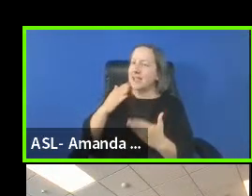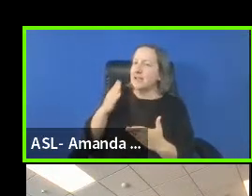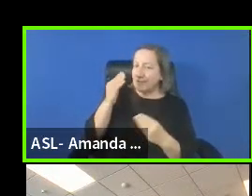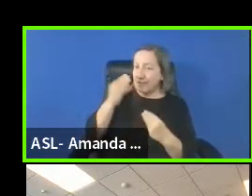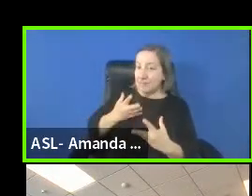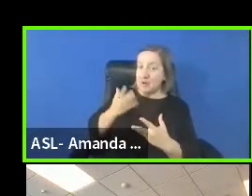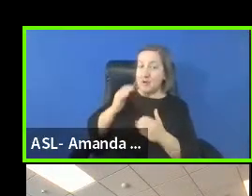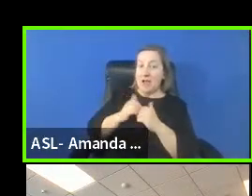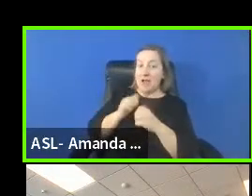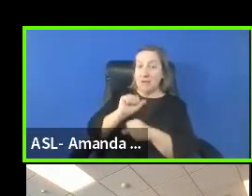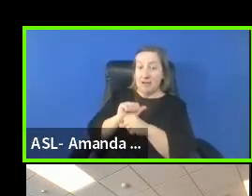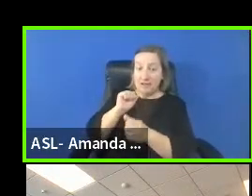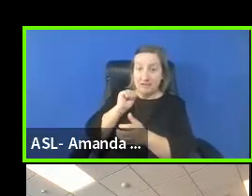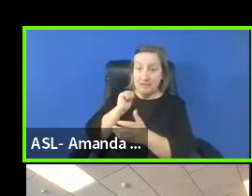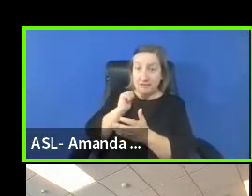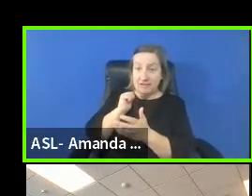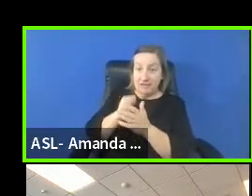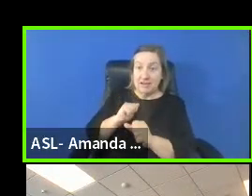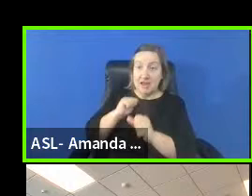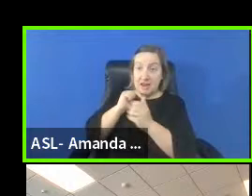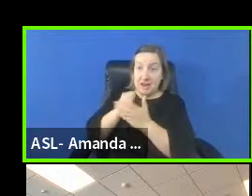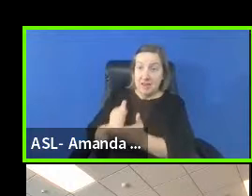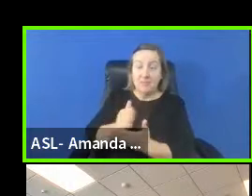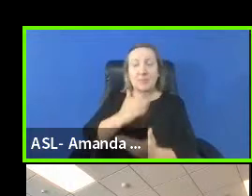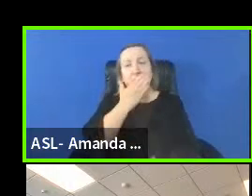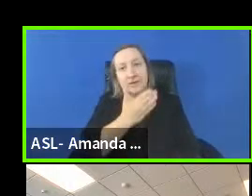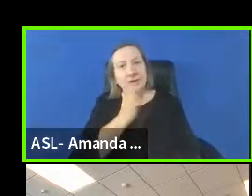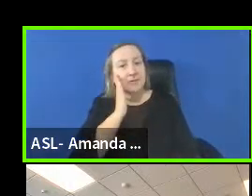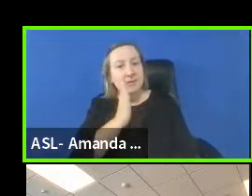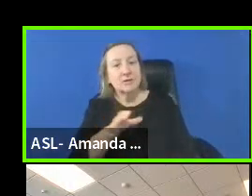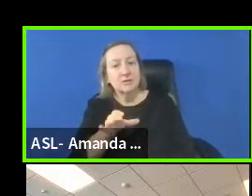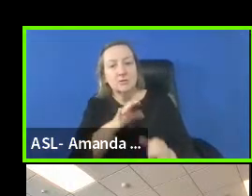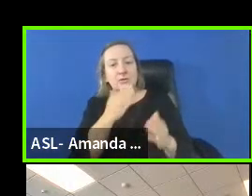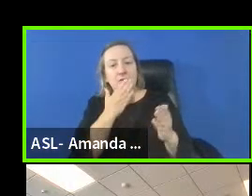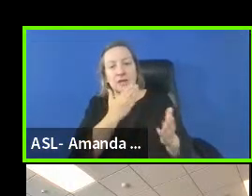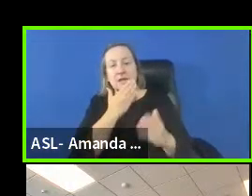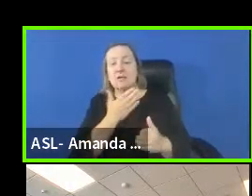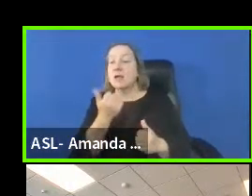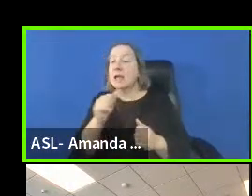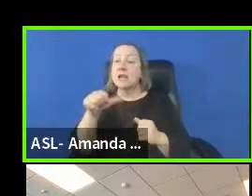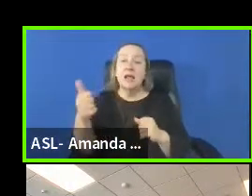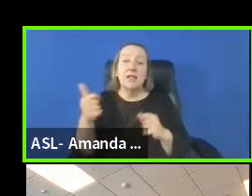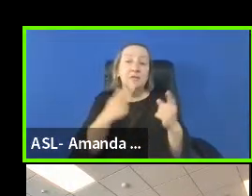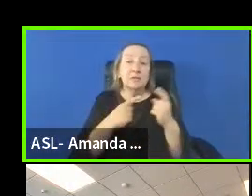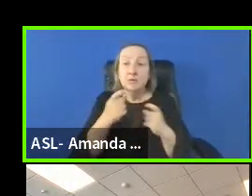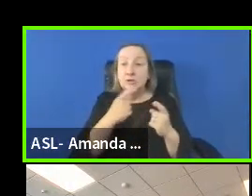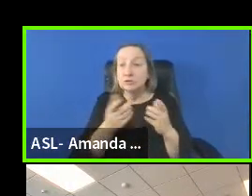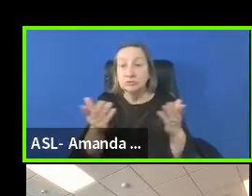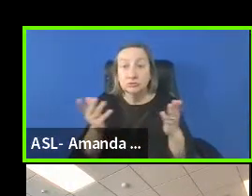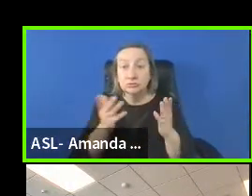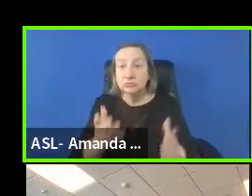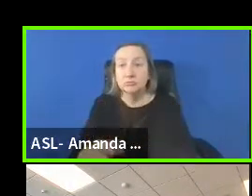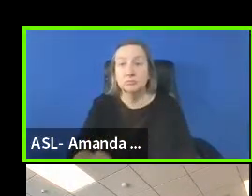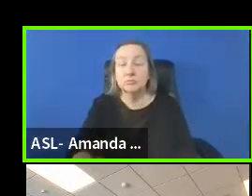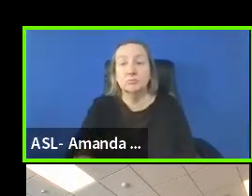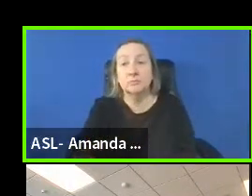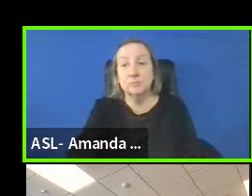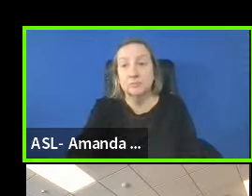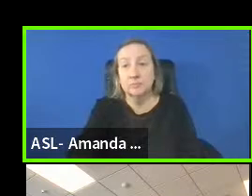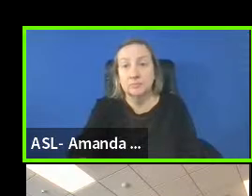help. Will do. Thank you. Any further questions?